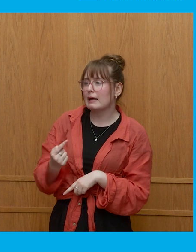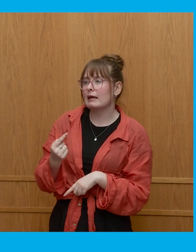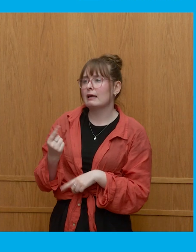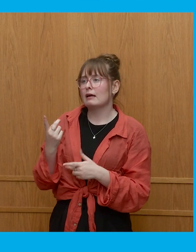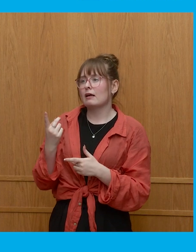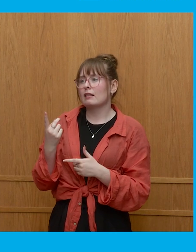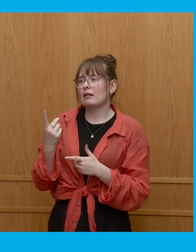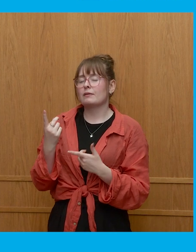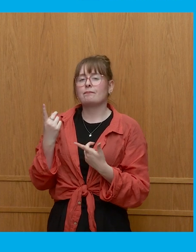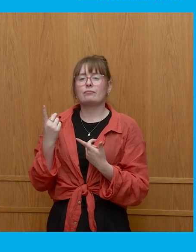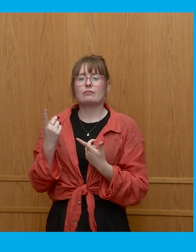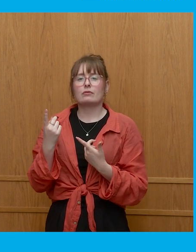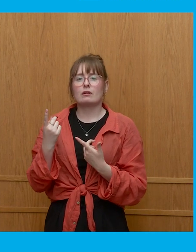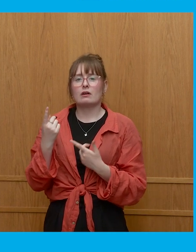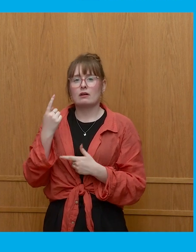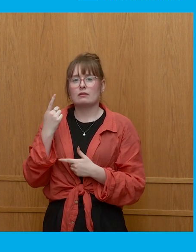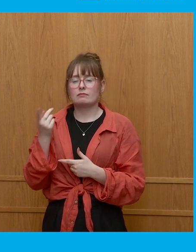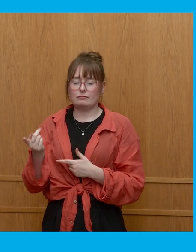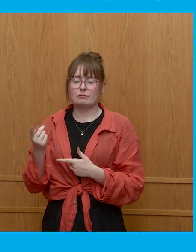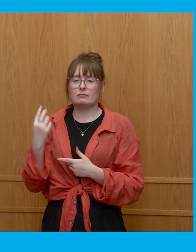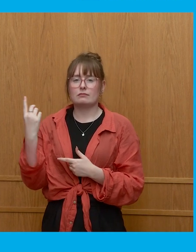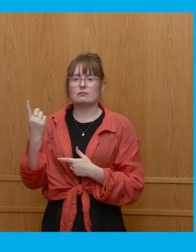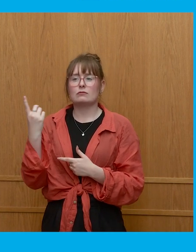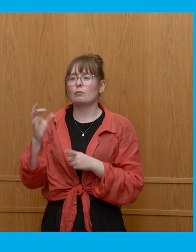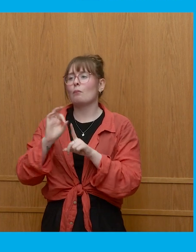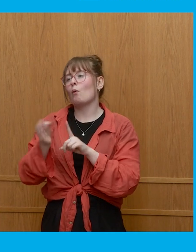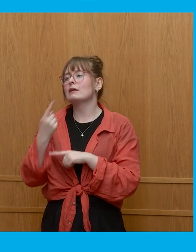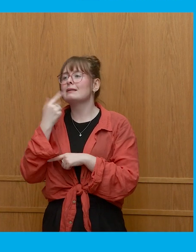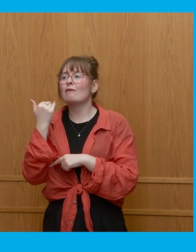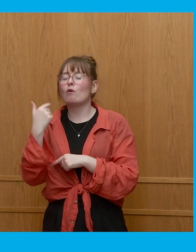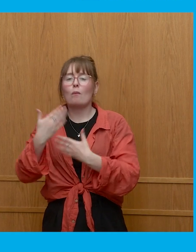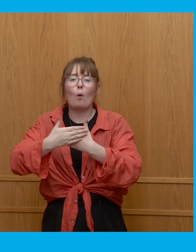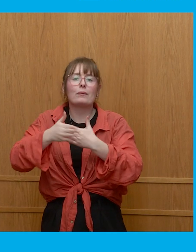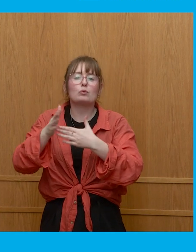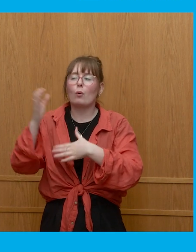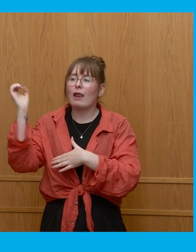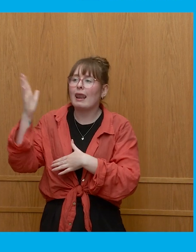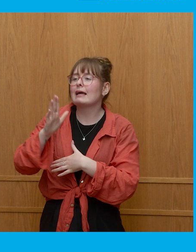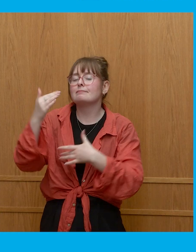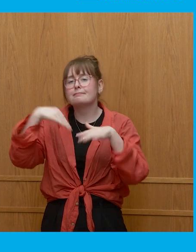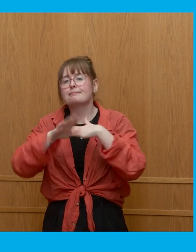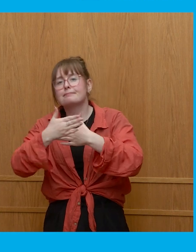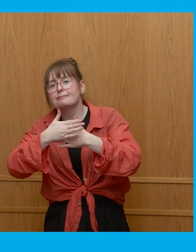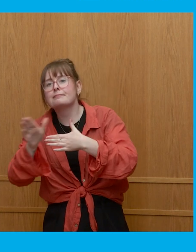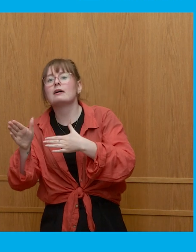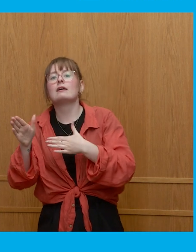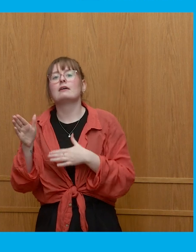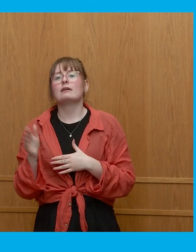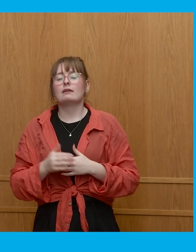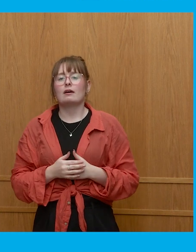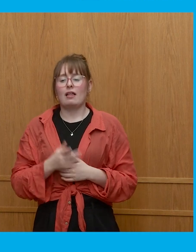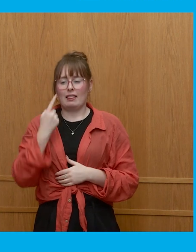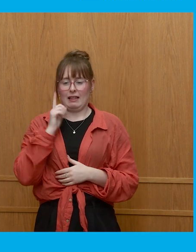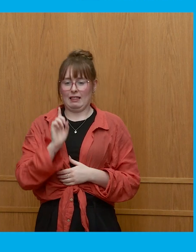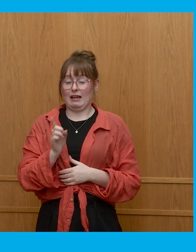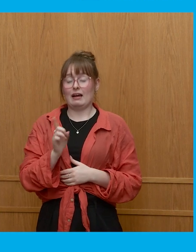Edward Morgan's poem is a good place to start. Open the doors, light of the day shine in, light of the mind shine out. But aside from